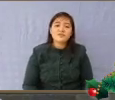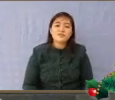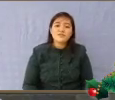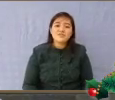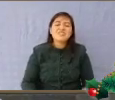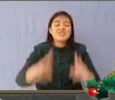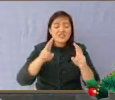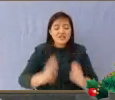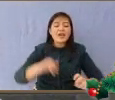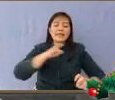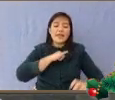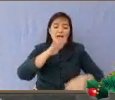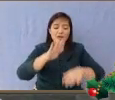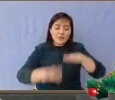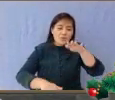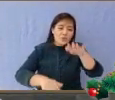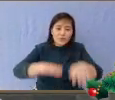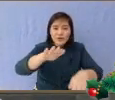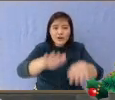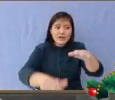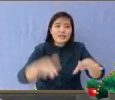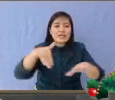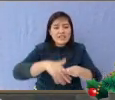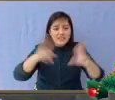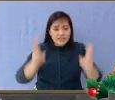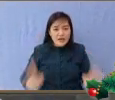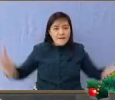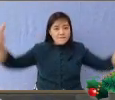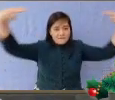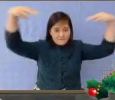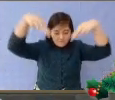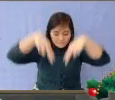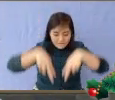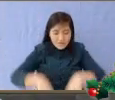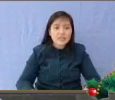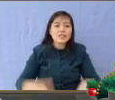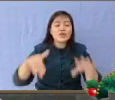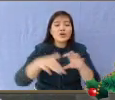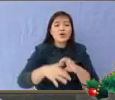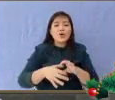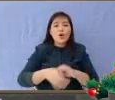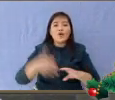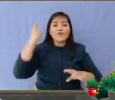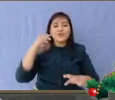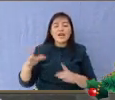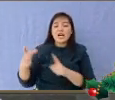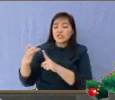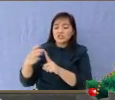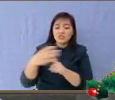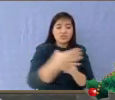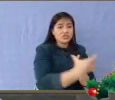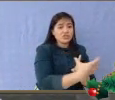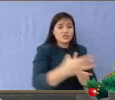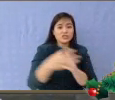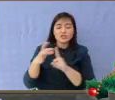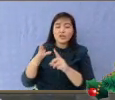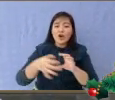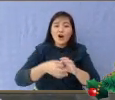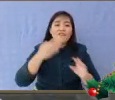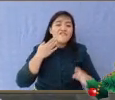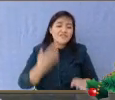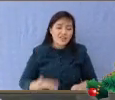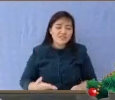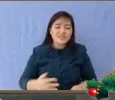Bakit? Sinong kasama mo? Ha? Sinong kasama mo? Hey! Sinong kasama mo?